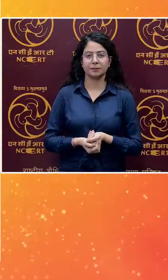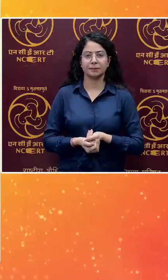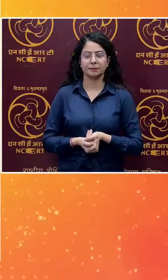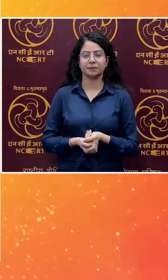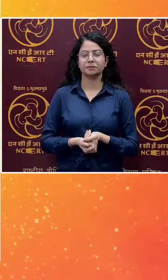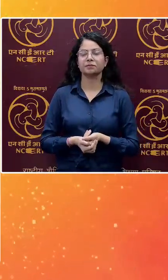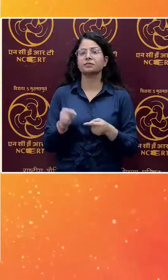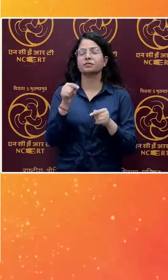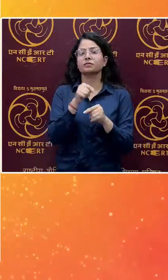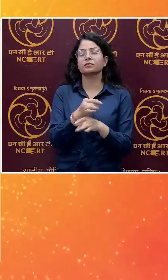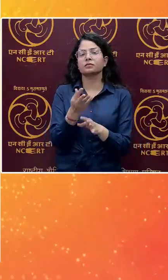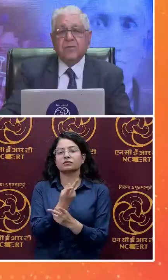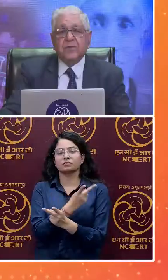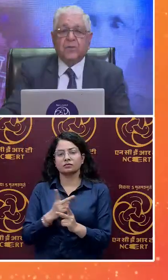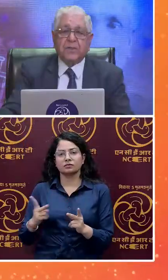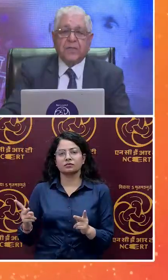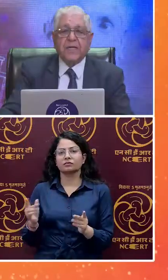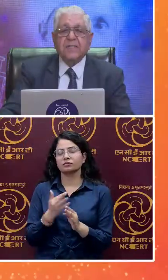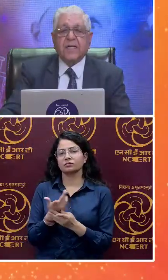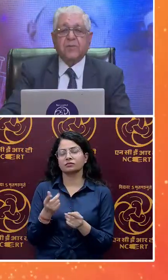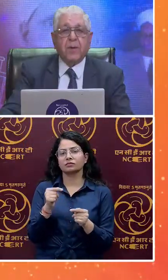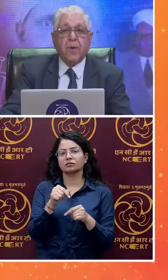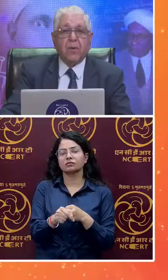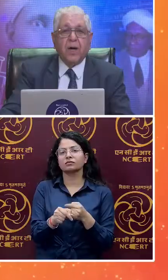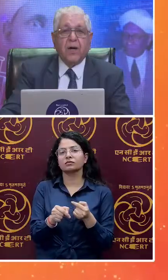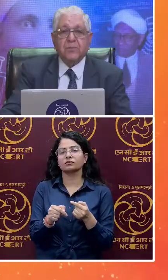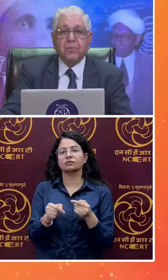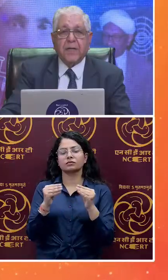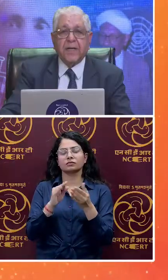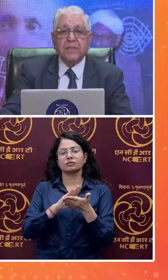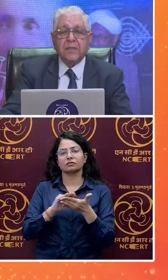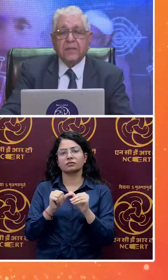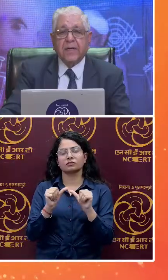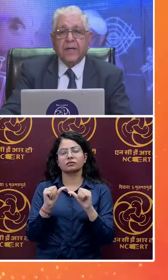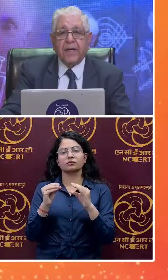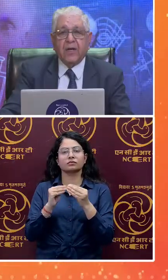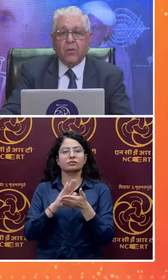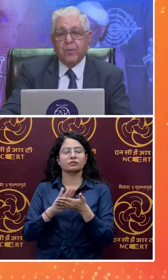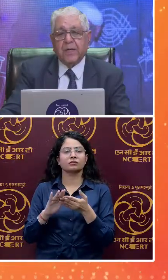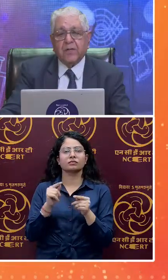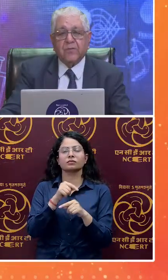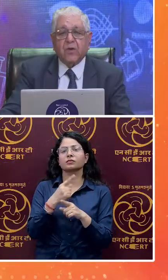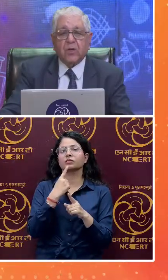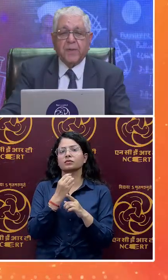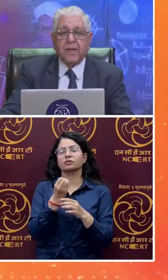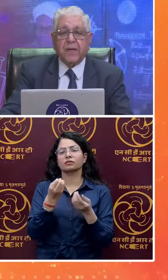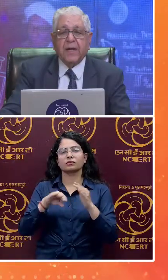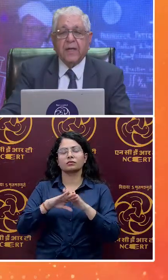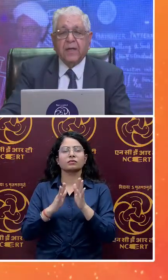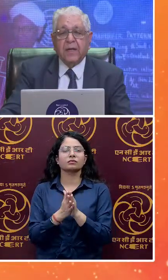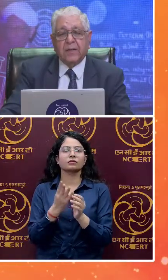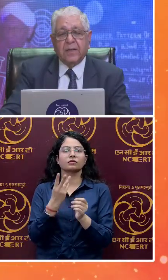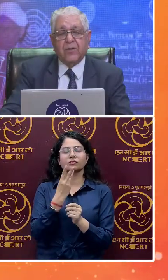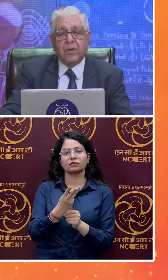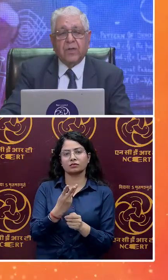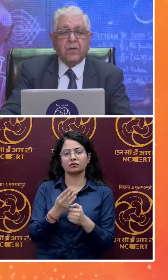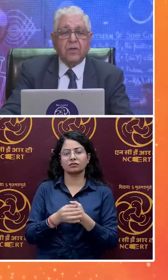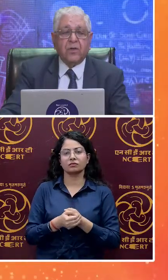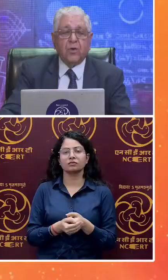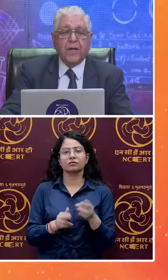So, these are the schematics which was again sketched by Bhabha, which pertains the three components of the cosmic ray: